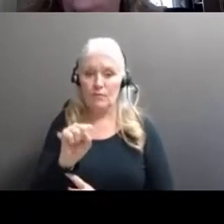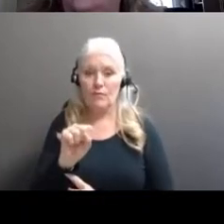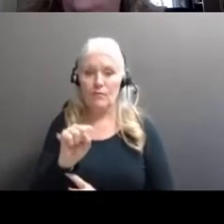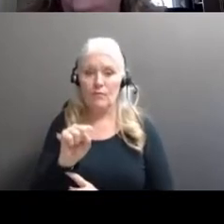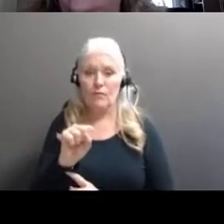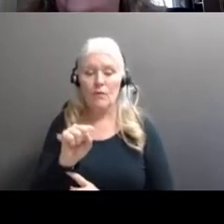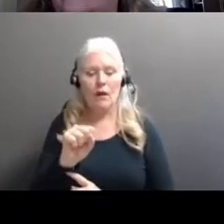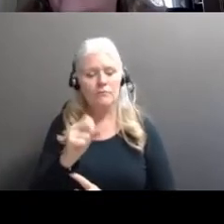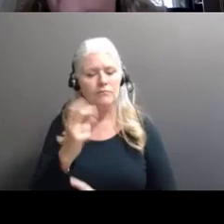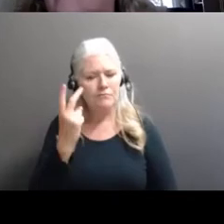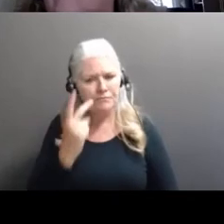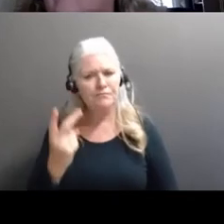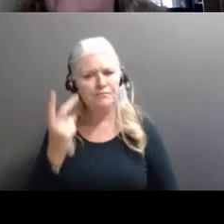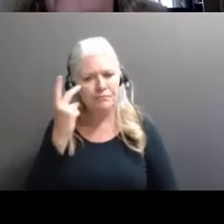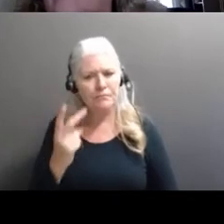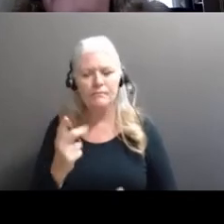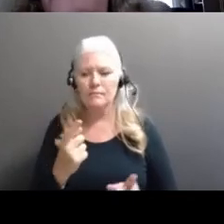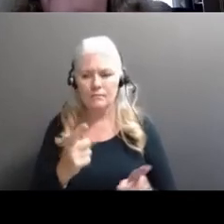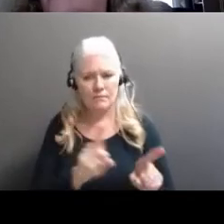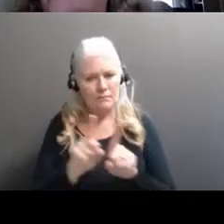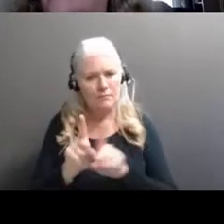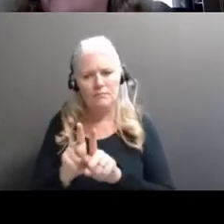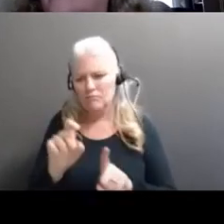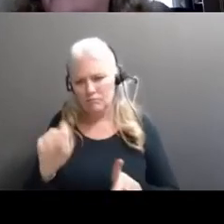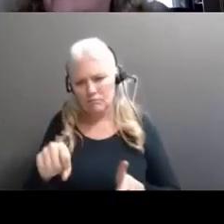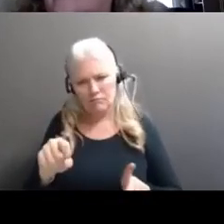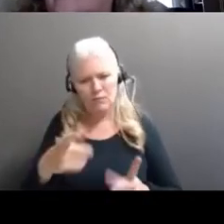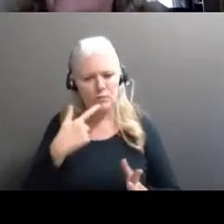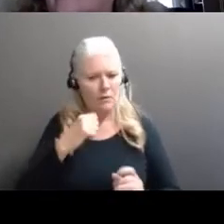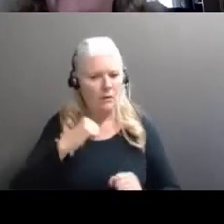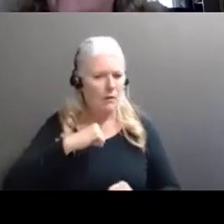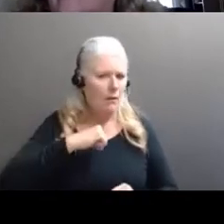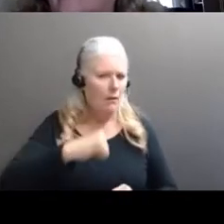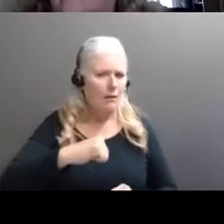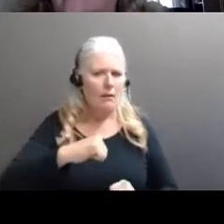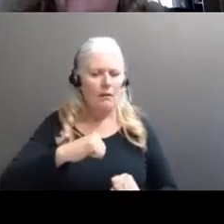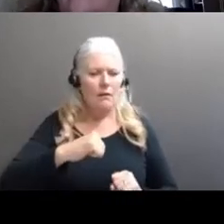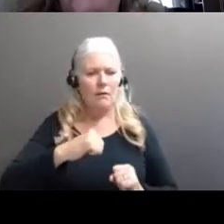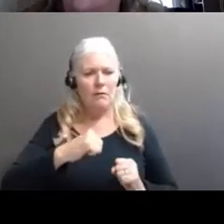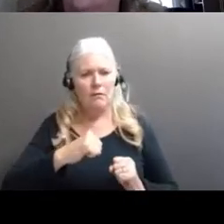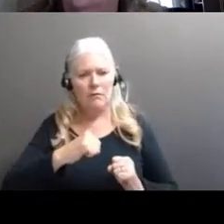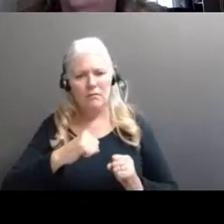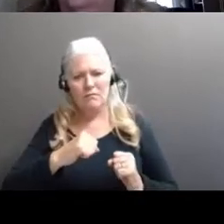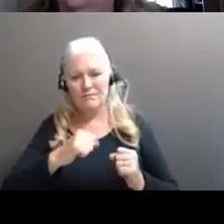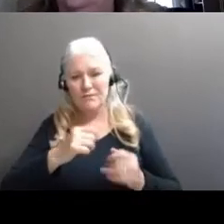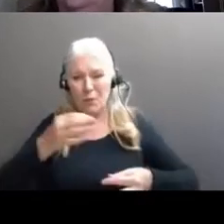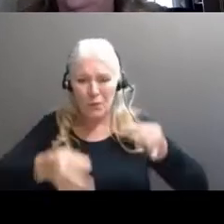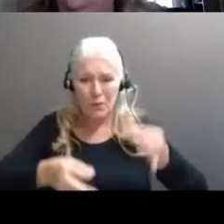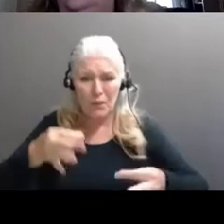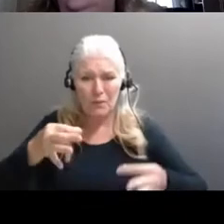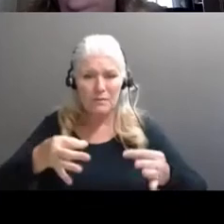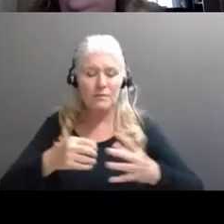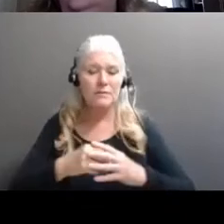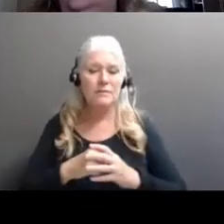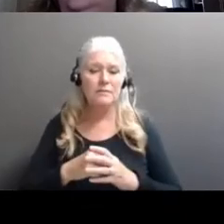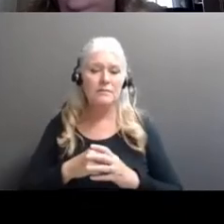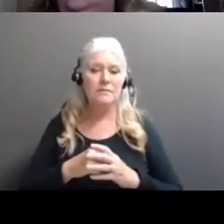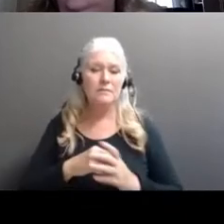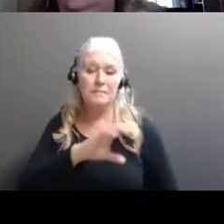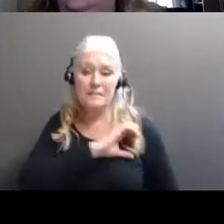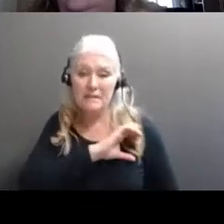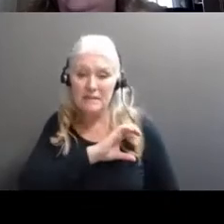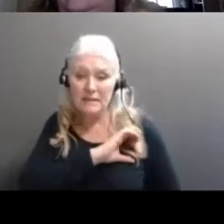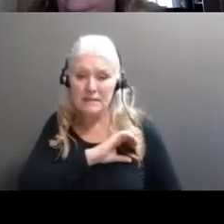this hesitancy to engage with the criminal justice system, or even to engage in things that feel like